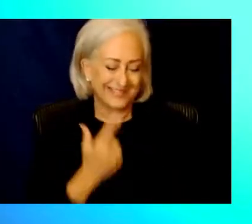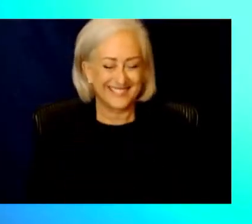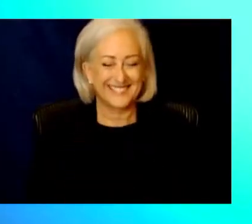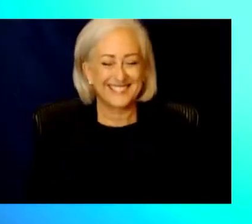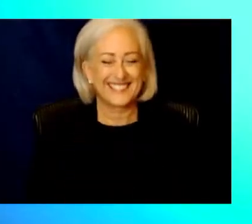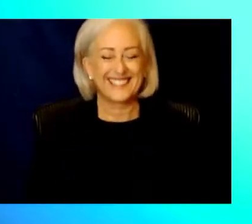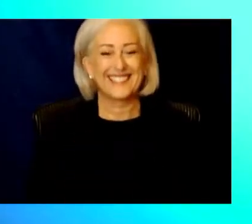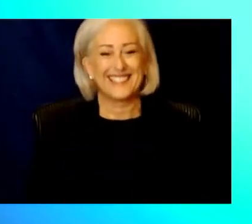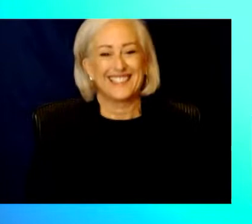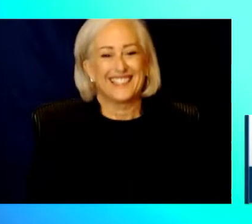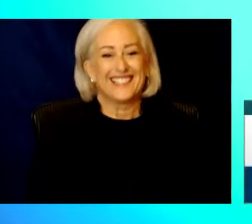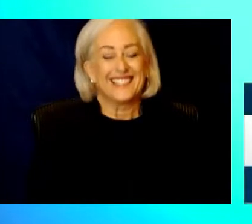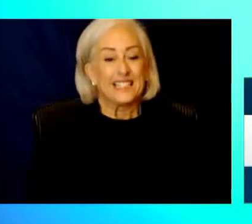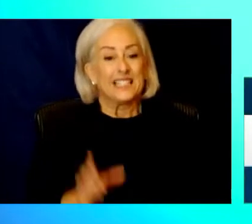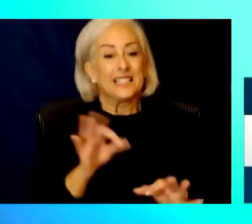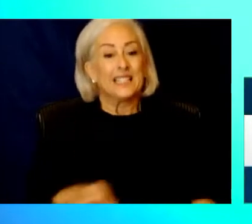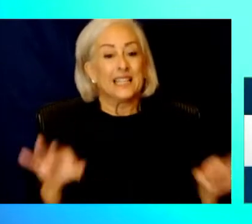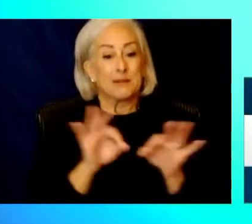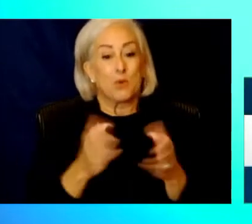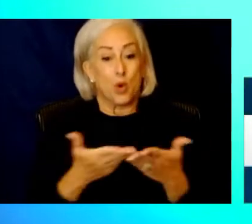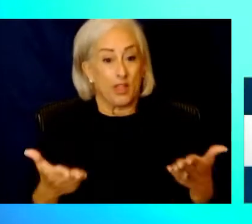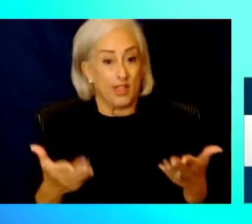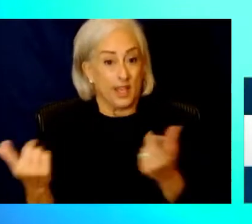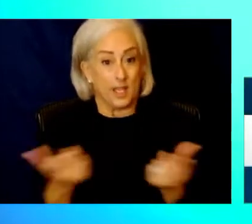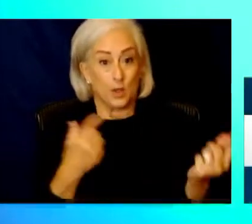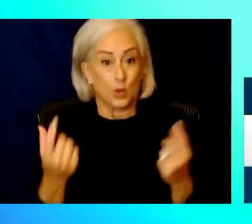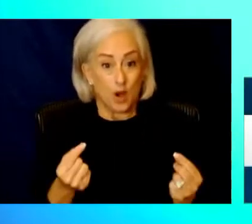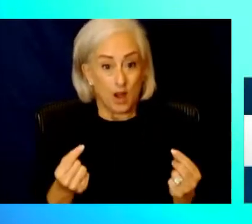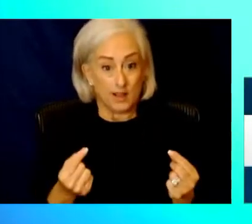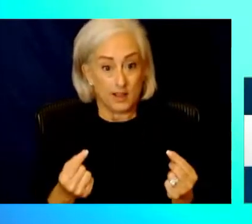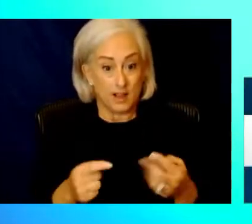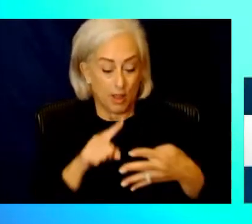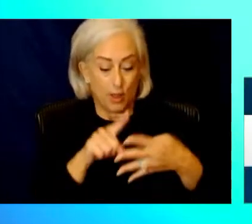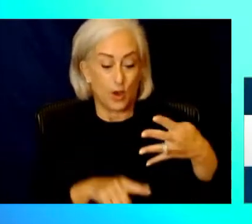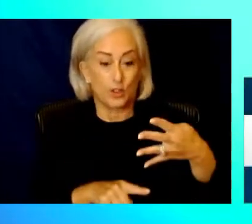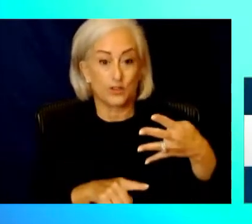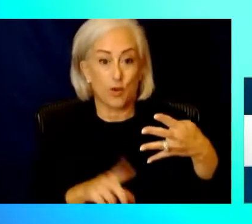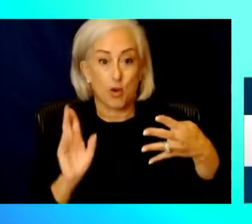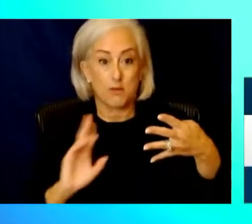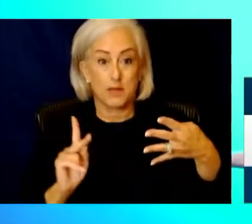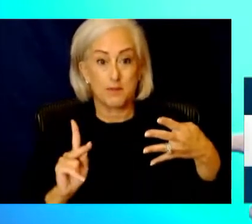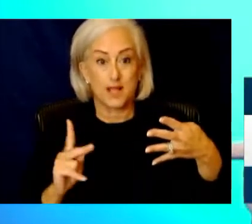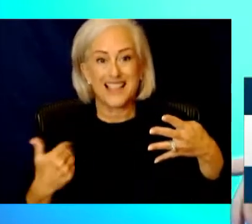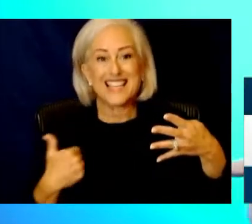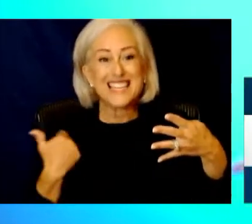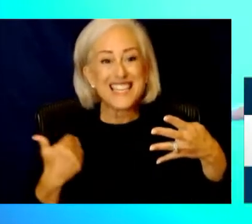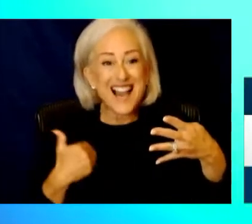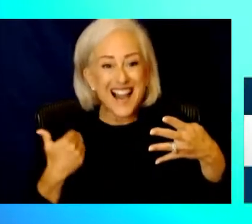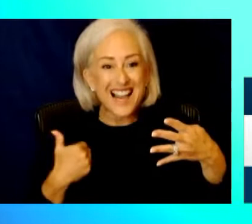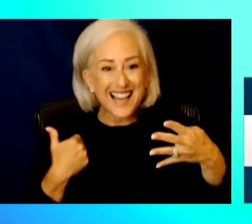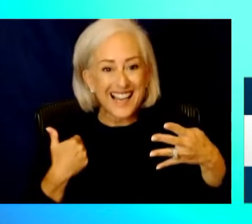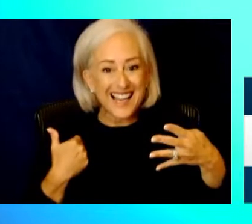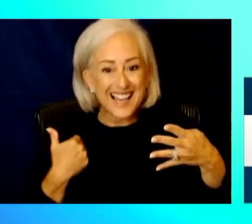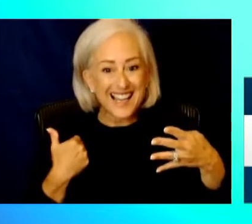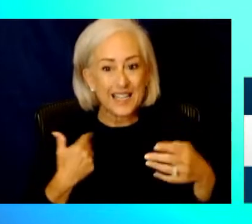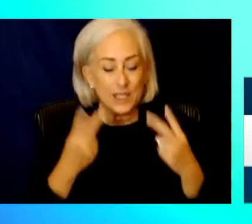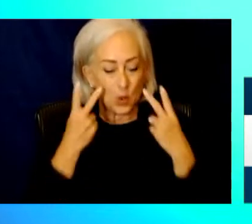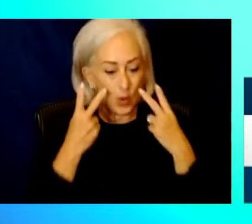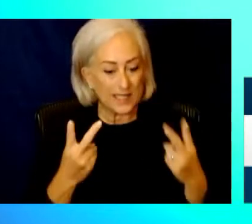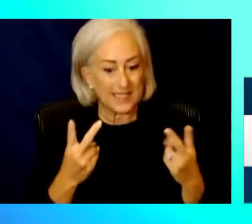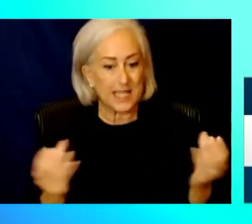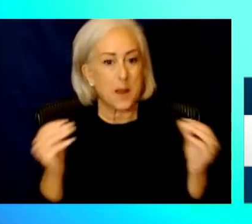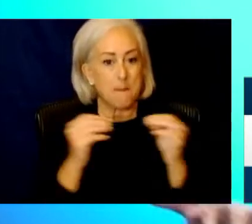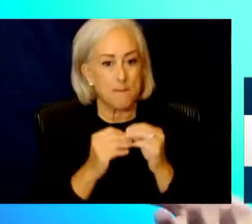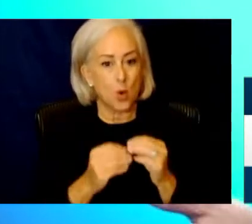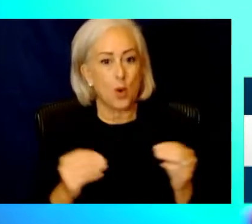I think the key thing to notice on that is you notice those 4 participants, how young they were. And that's what we're seeing more and more in our data is that colon